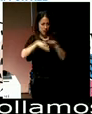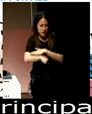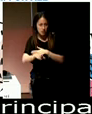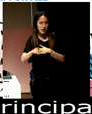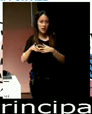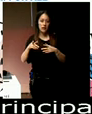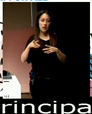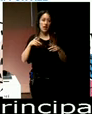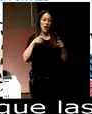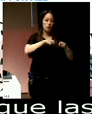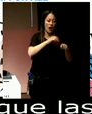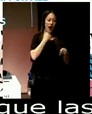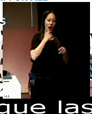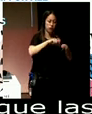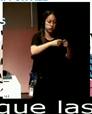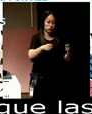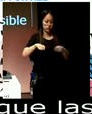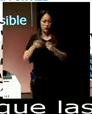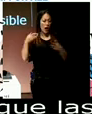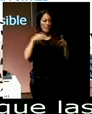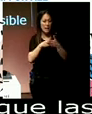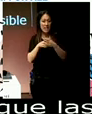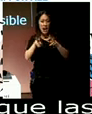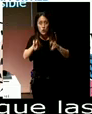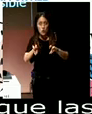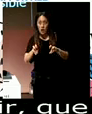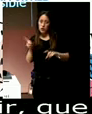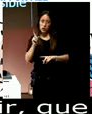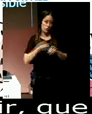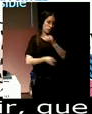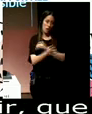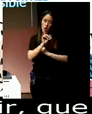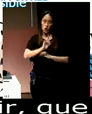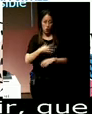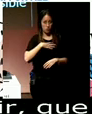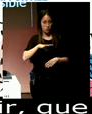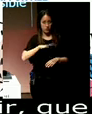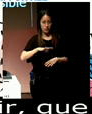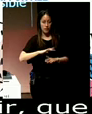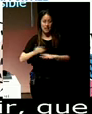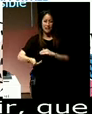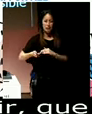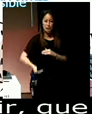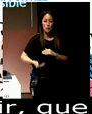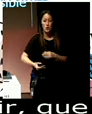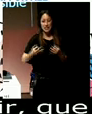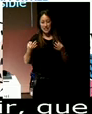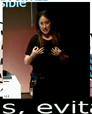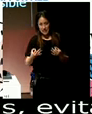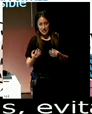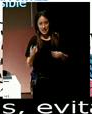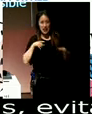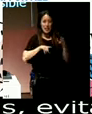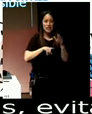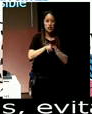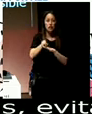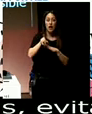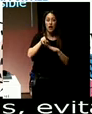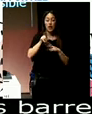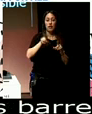accessible technologies, to avoid the digital gap, breaking down barriers,